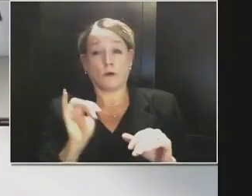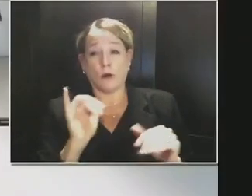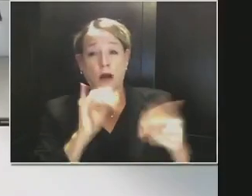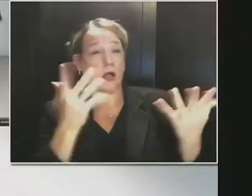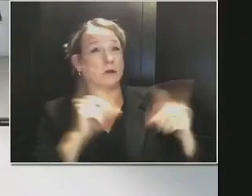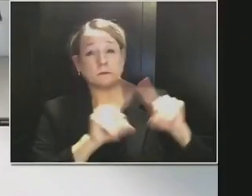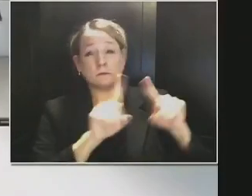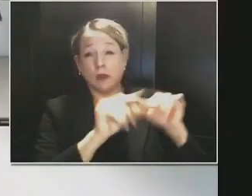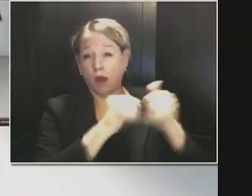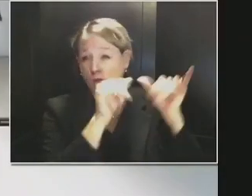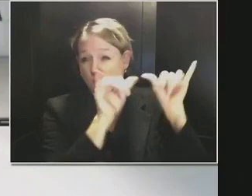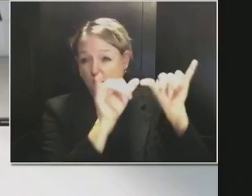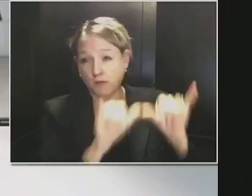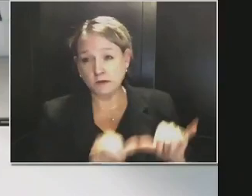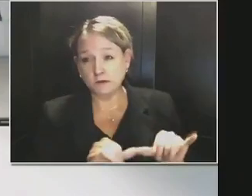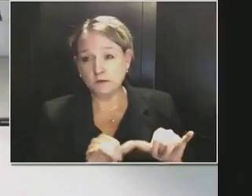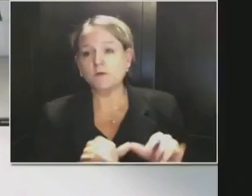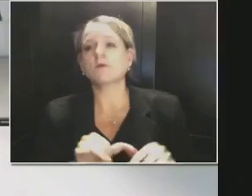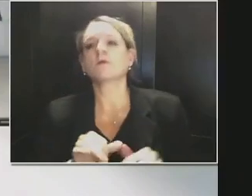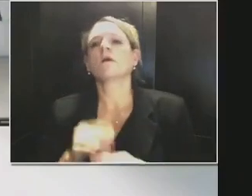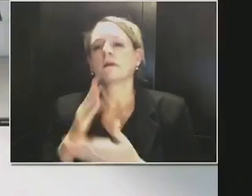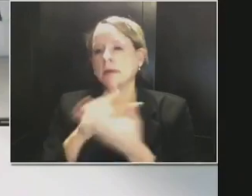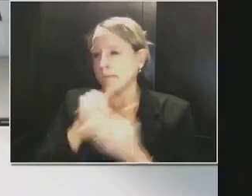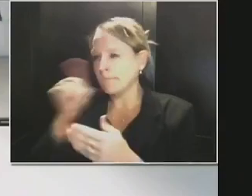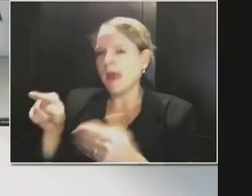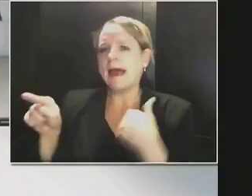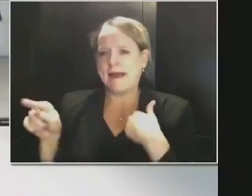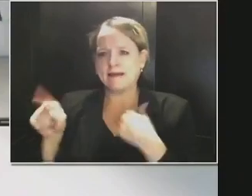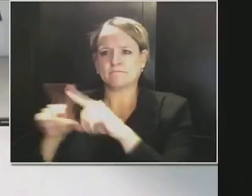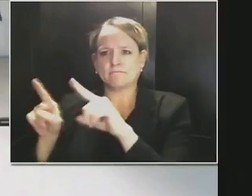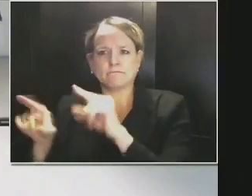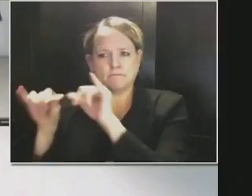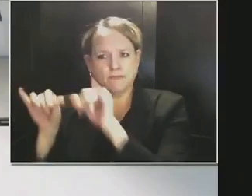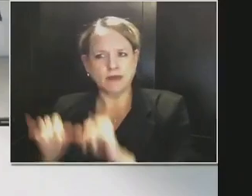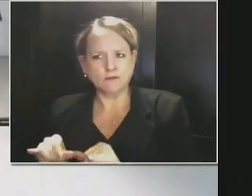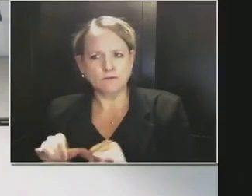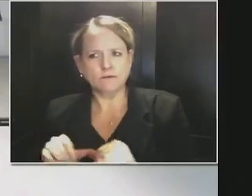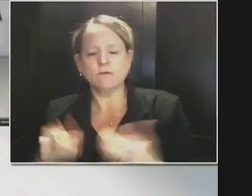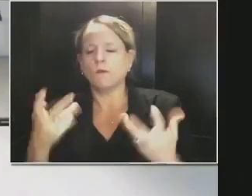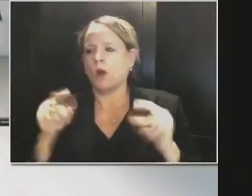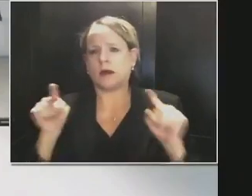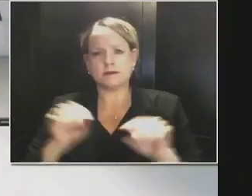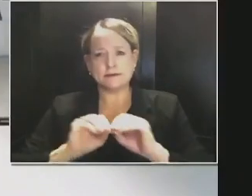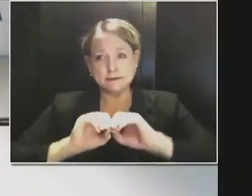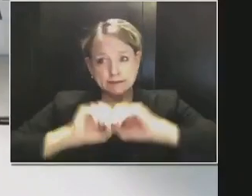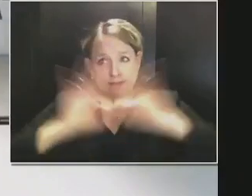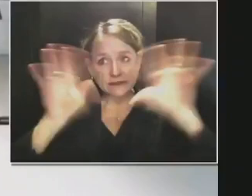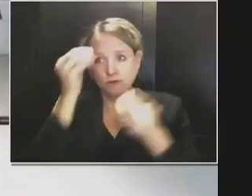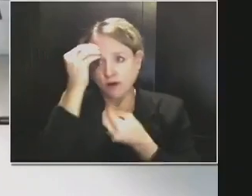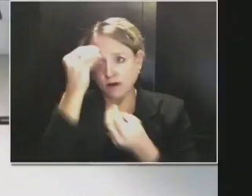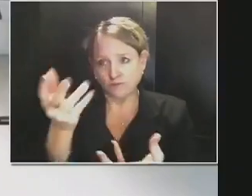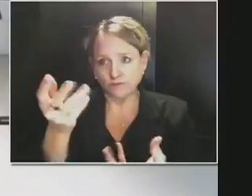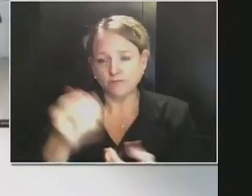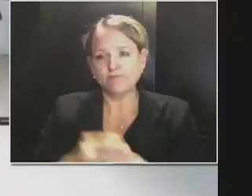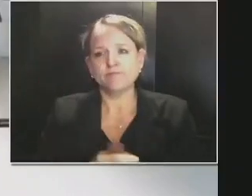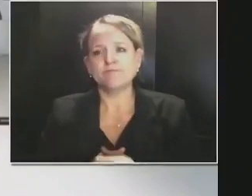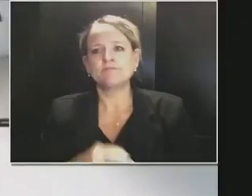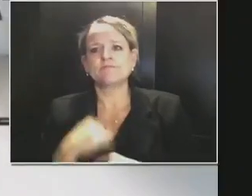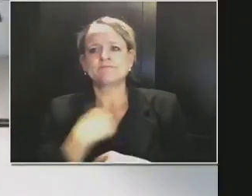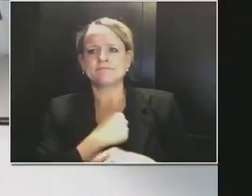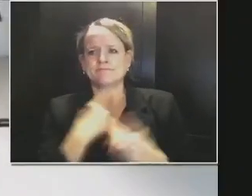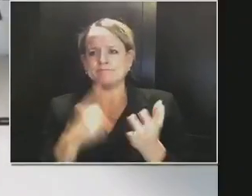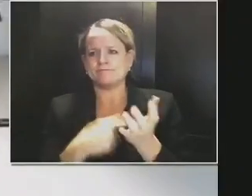different categories. For example, by age, gender, race, ethnicity. And when